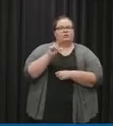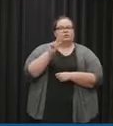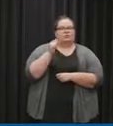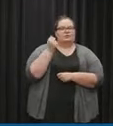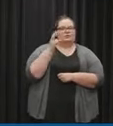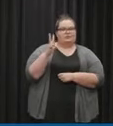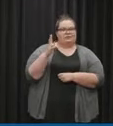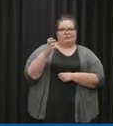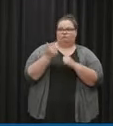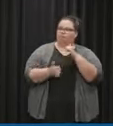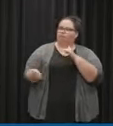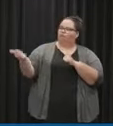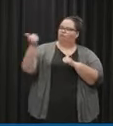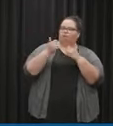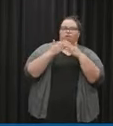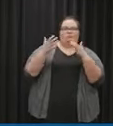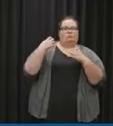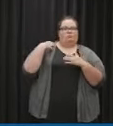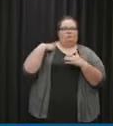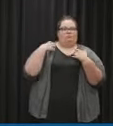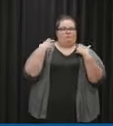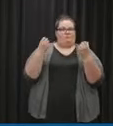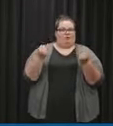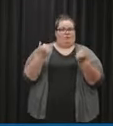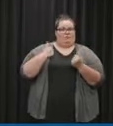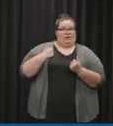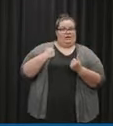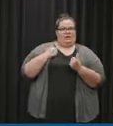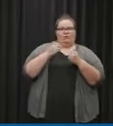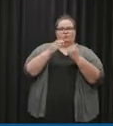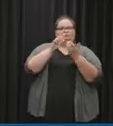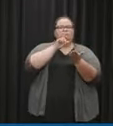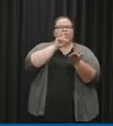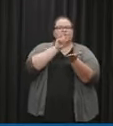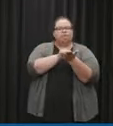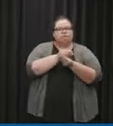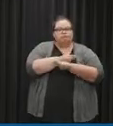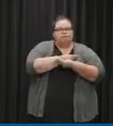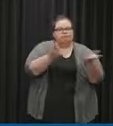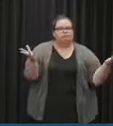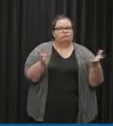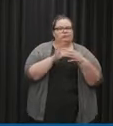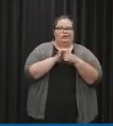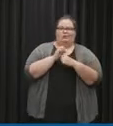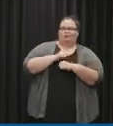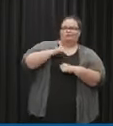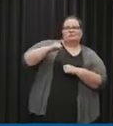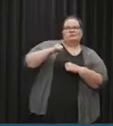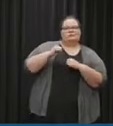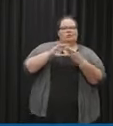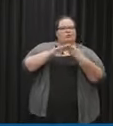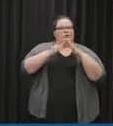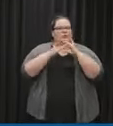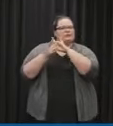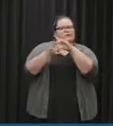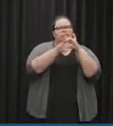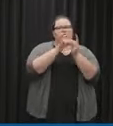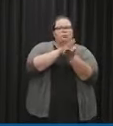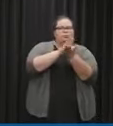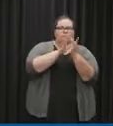Public Health Officer for Canada released a report that was really great in terms of highlighting the aspects of resilience, community connections,